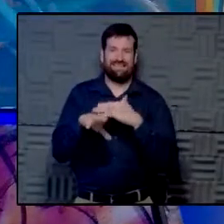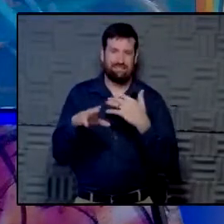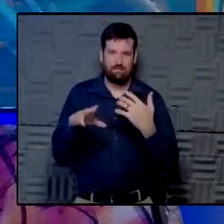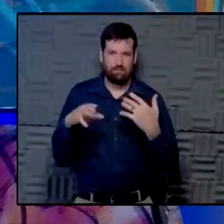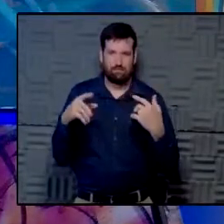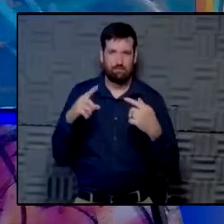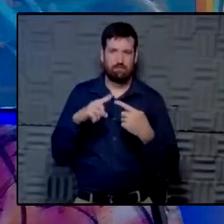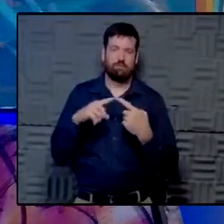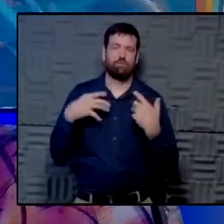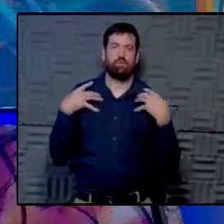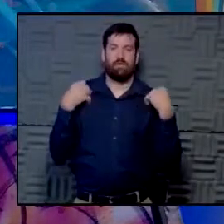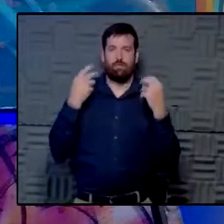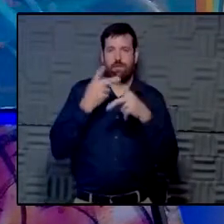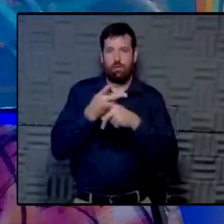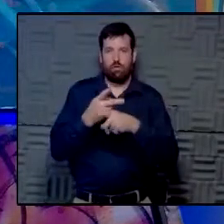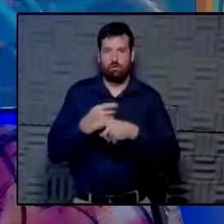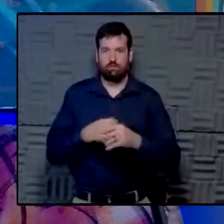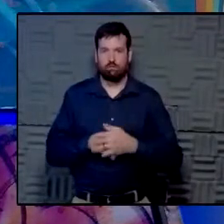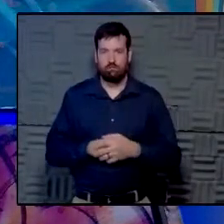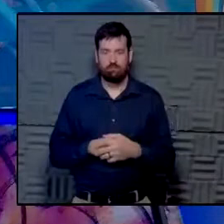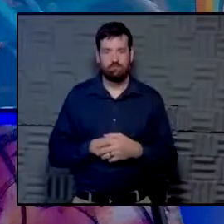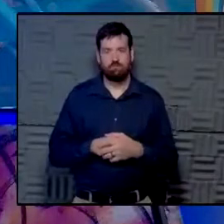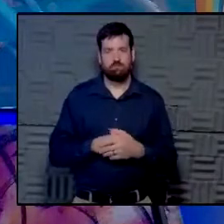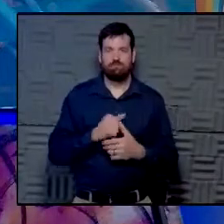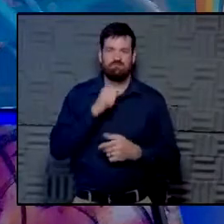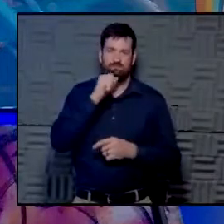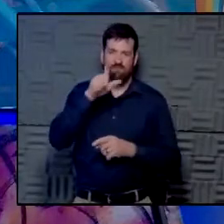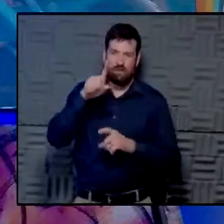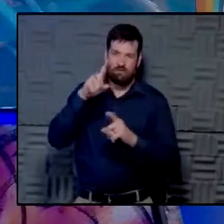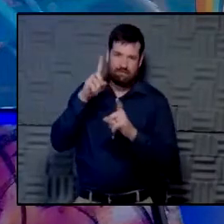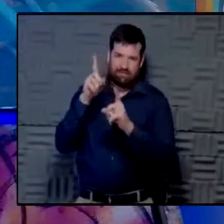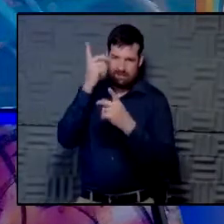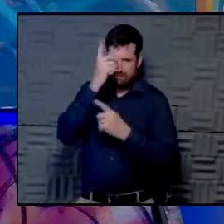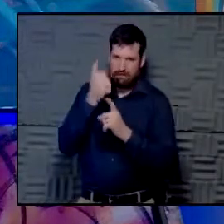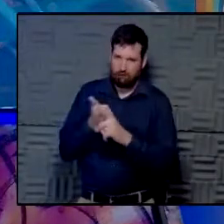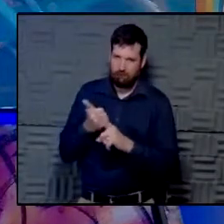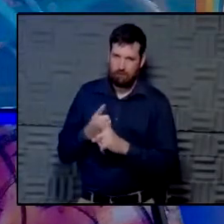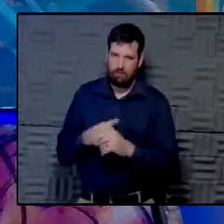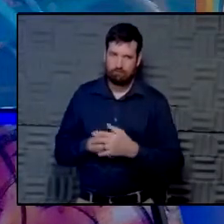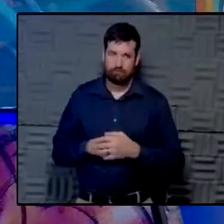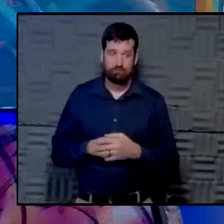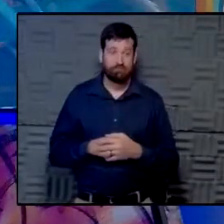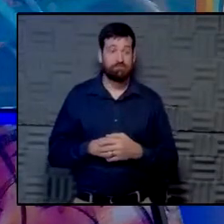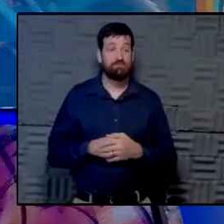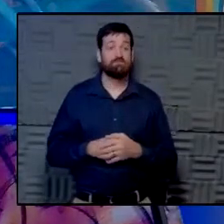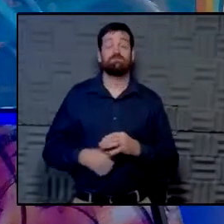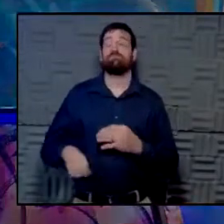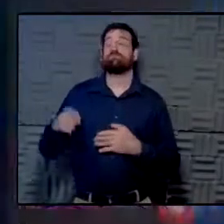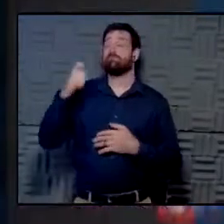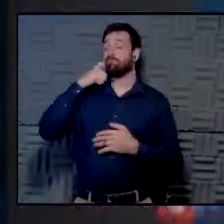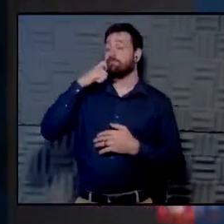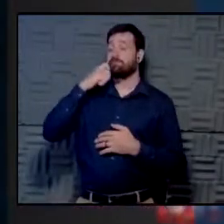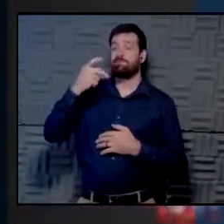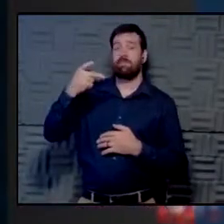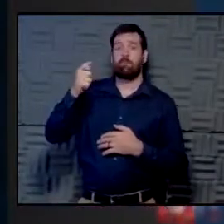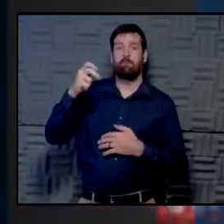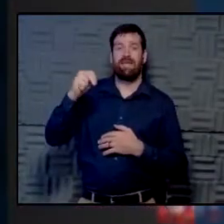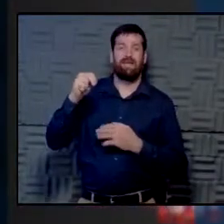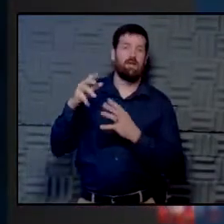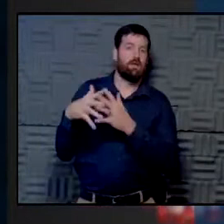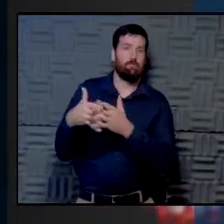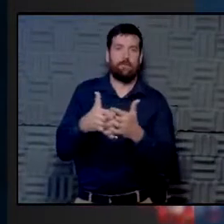care rather than the disease state itself. All right. Recently, the Pan American